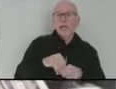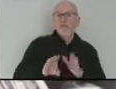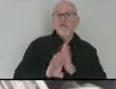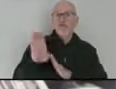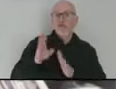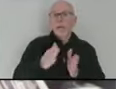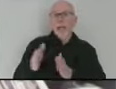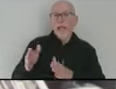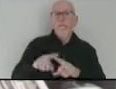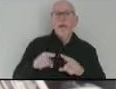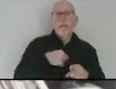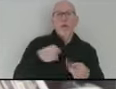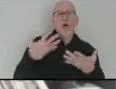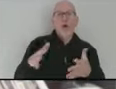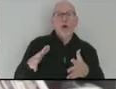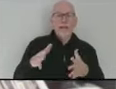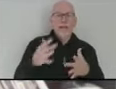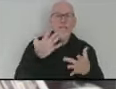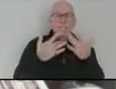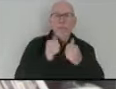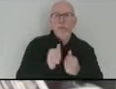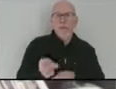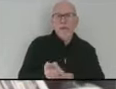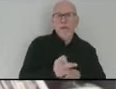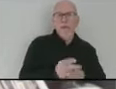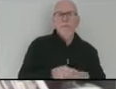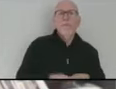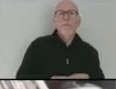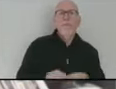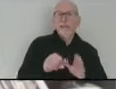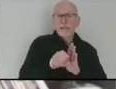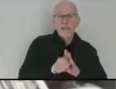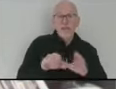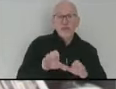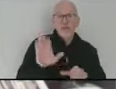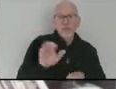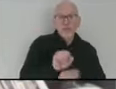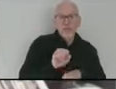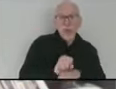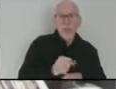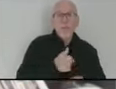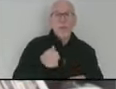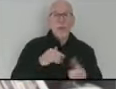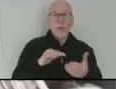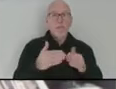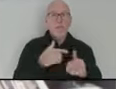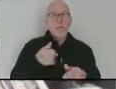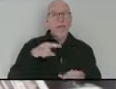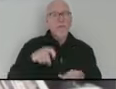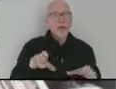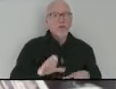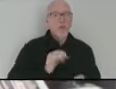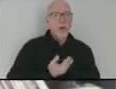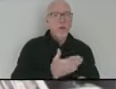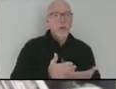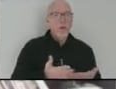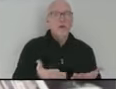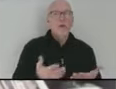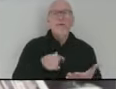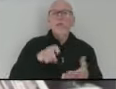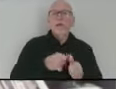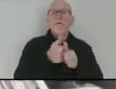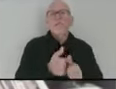we are already rationing care. I agree the state is doing what they need to do. We as a community need to do what we should do, which is follow